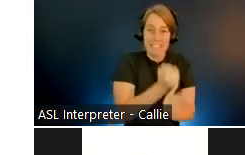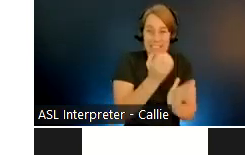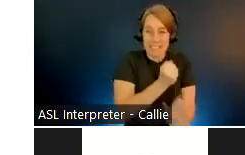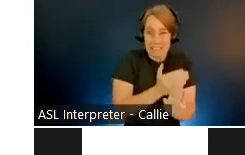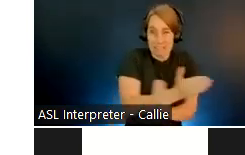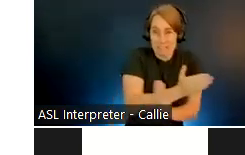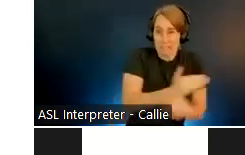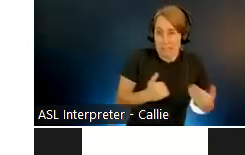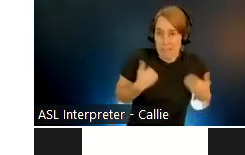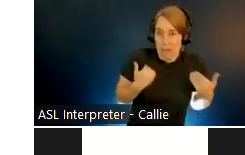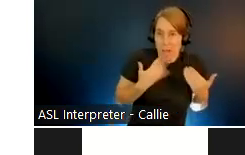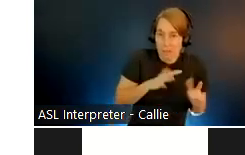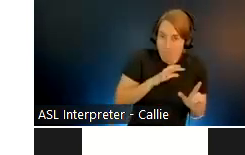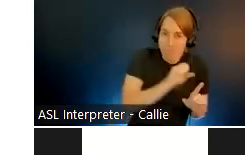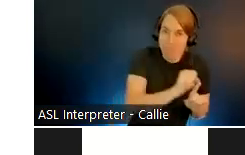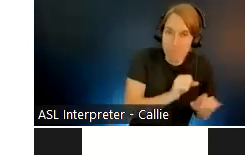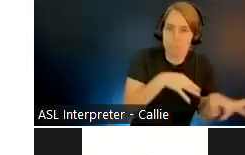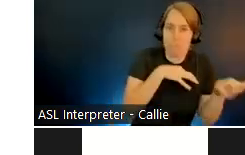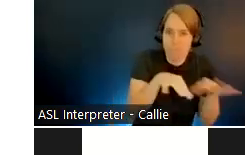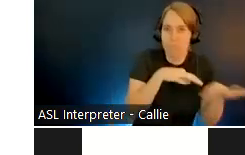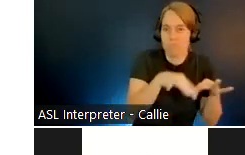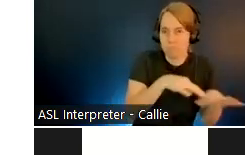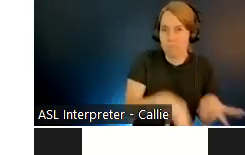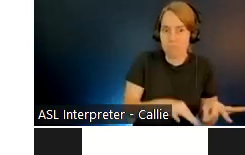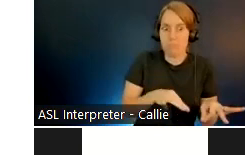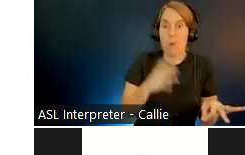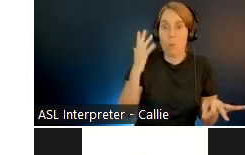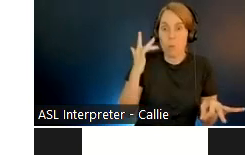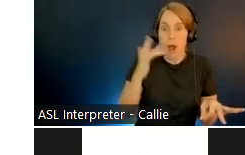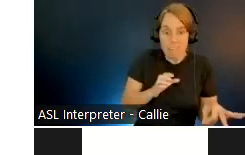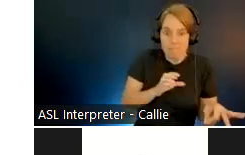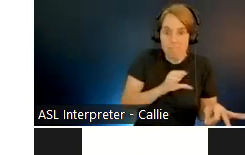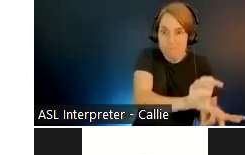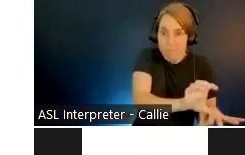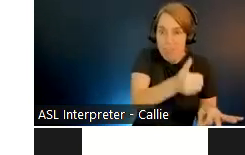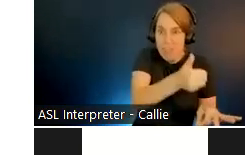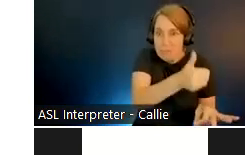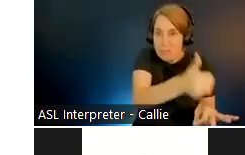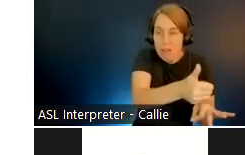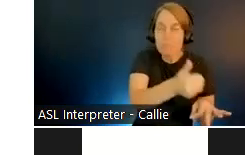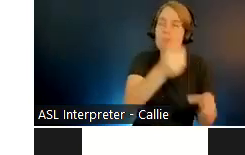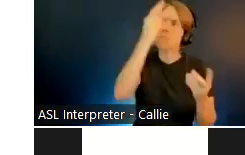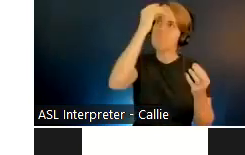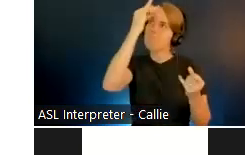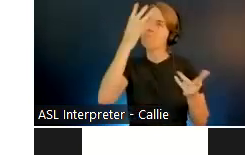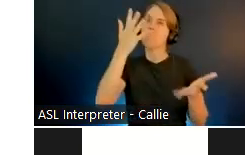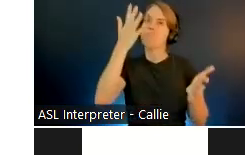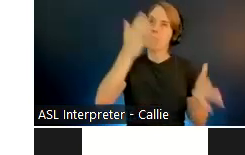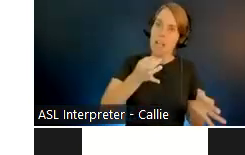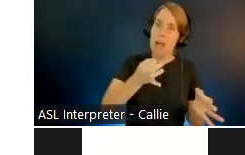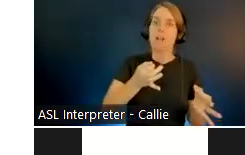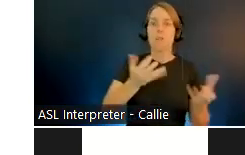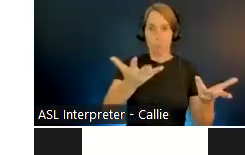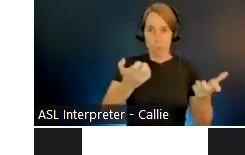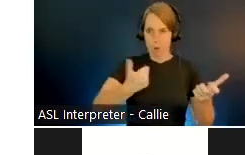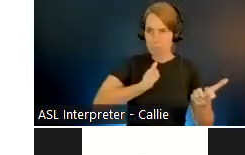this is to enable the students with the disabilities to make an informed choice on whether to apply for VR